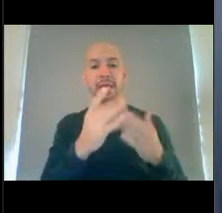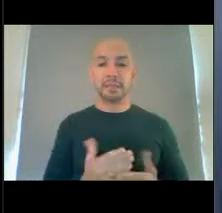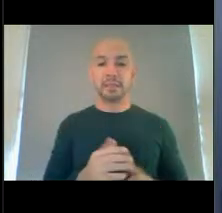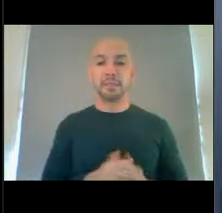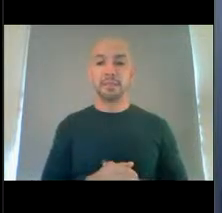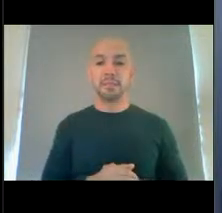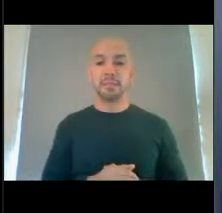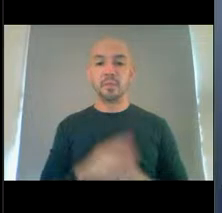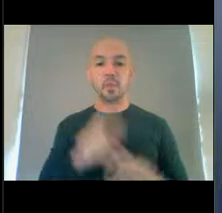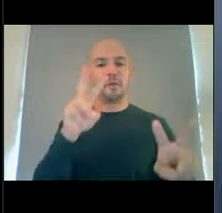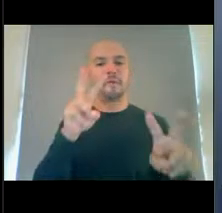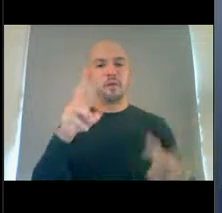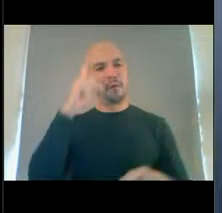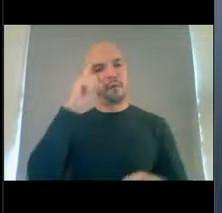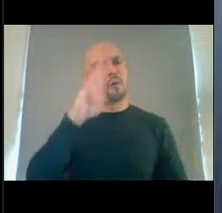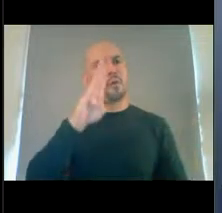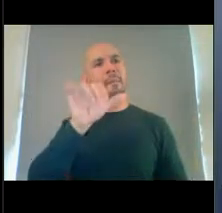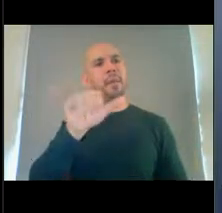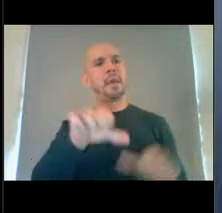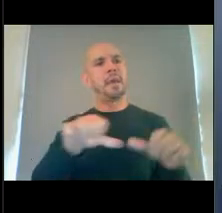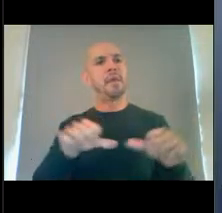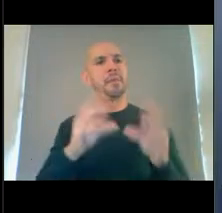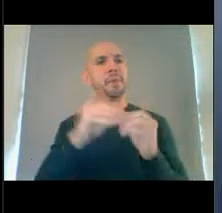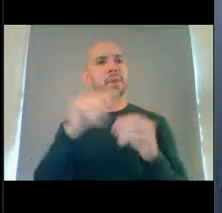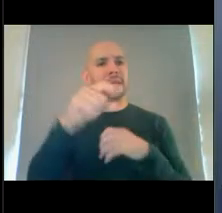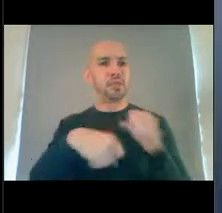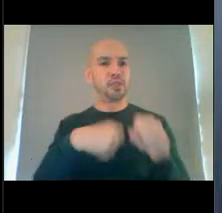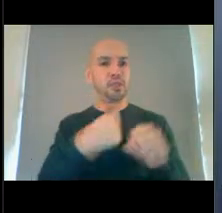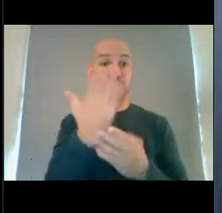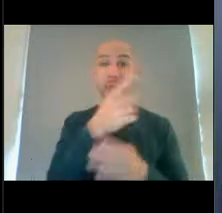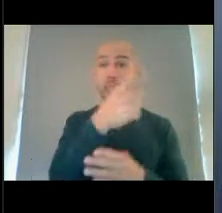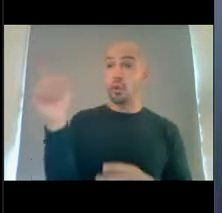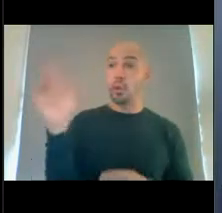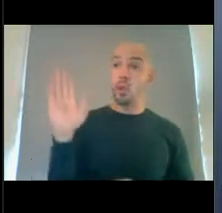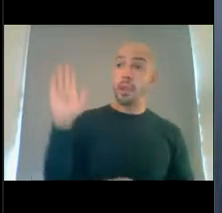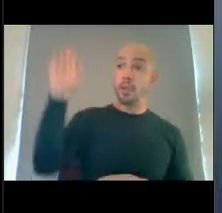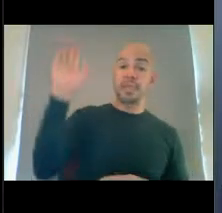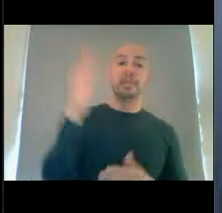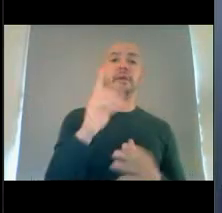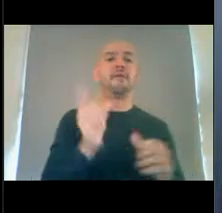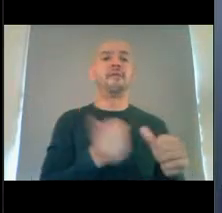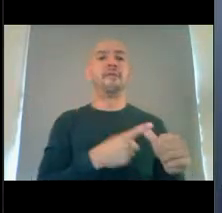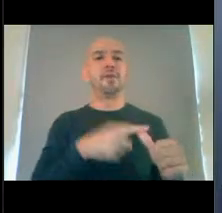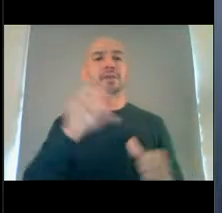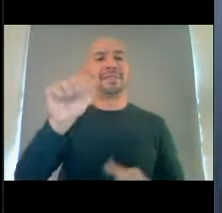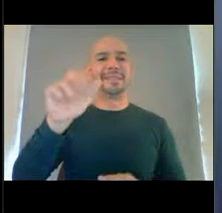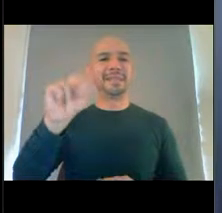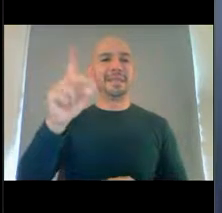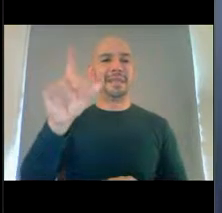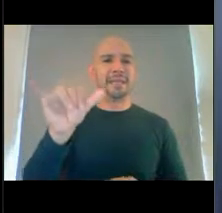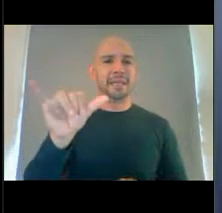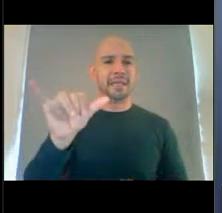we also have a couple attendees with our hand raised up first we have sandy narano